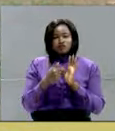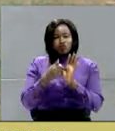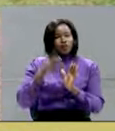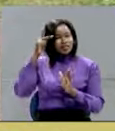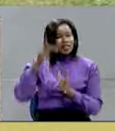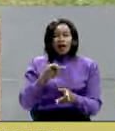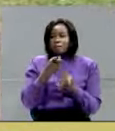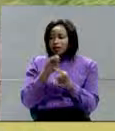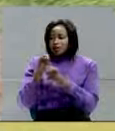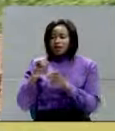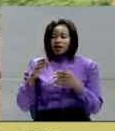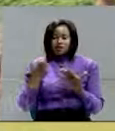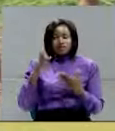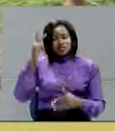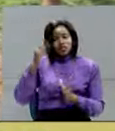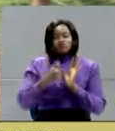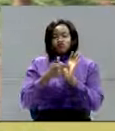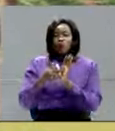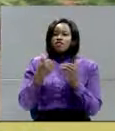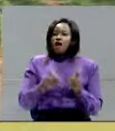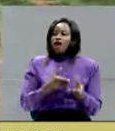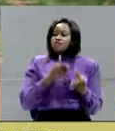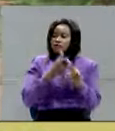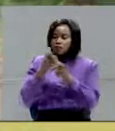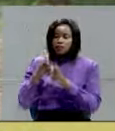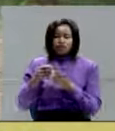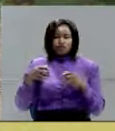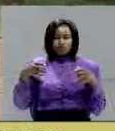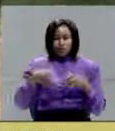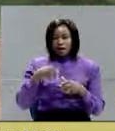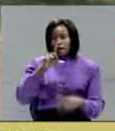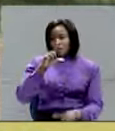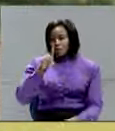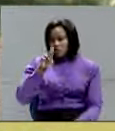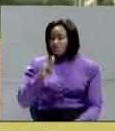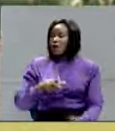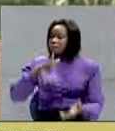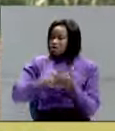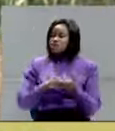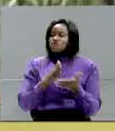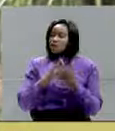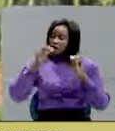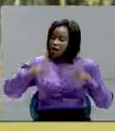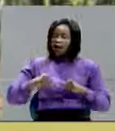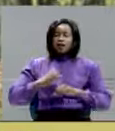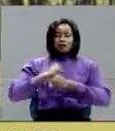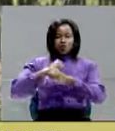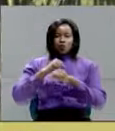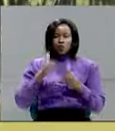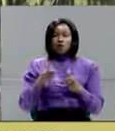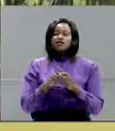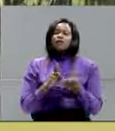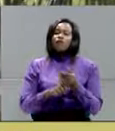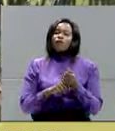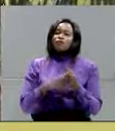skills. The shooting range by the LDUs proved their capability in defense that earned a promotion